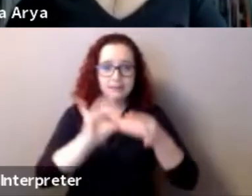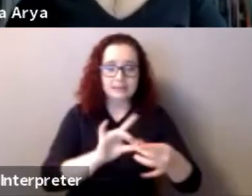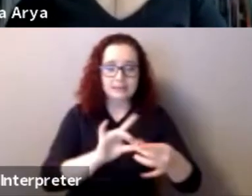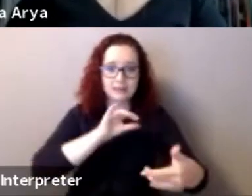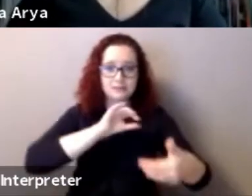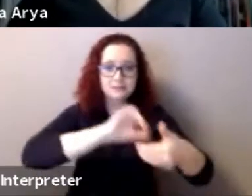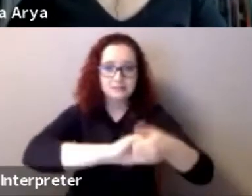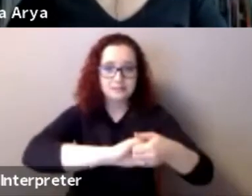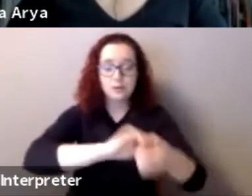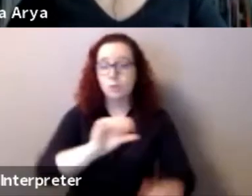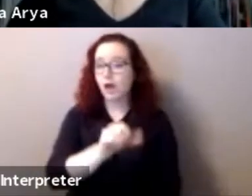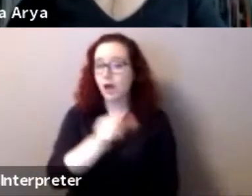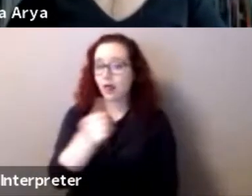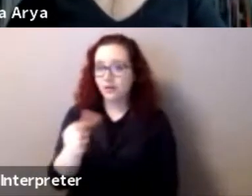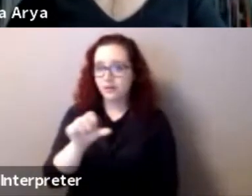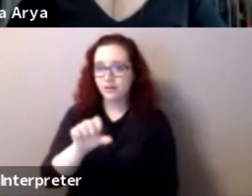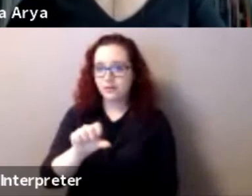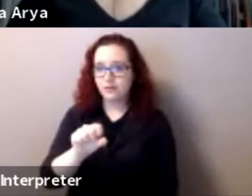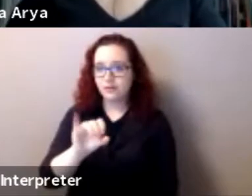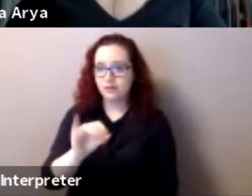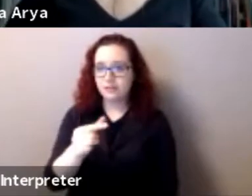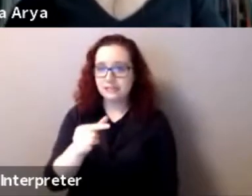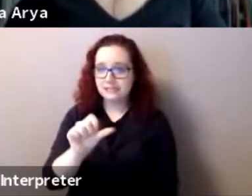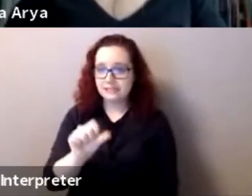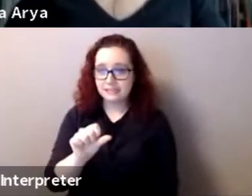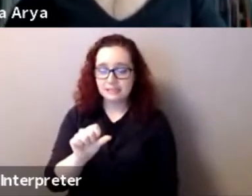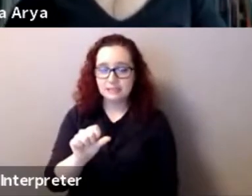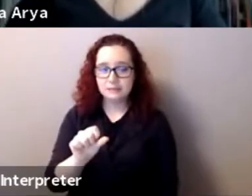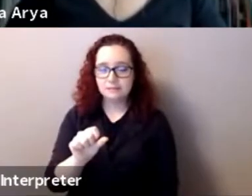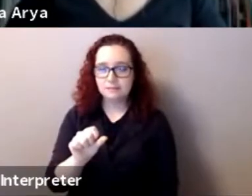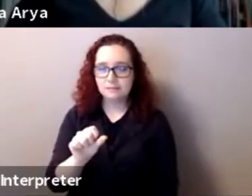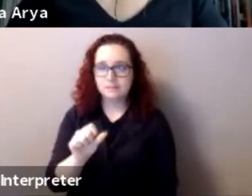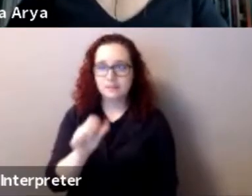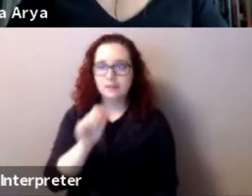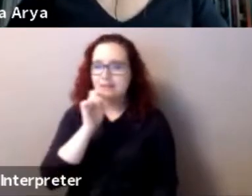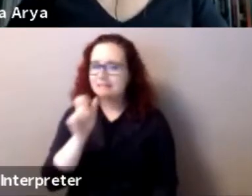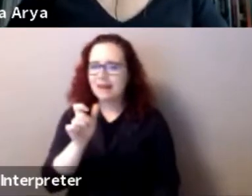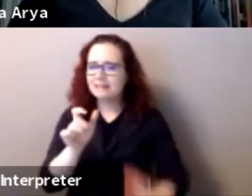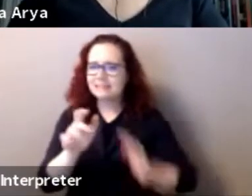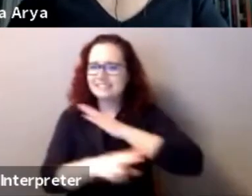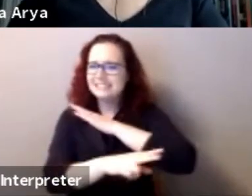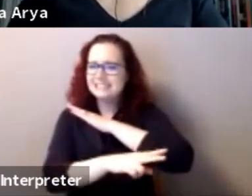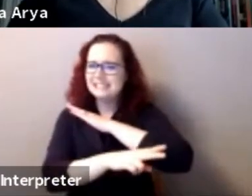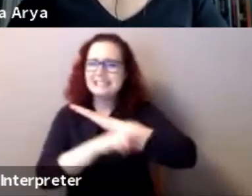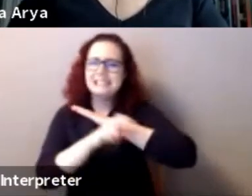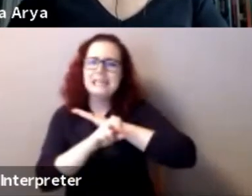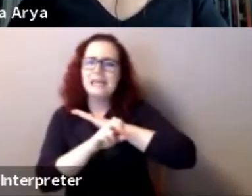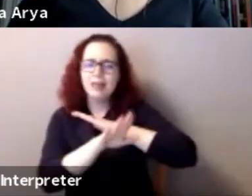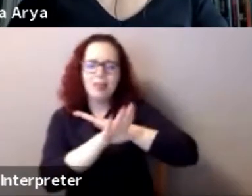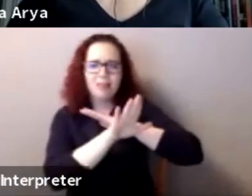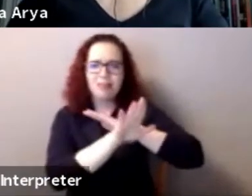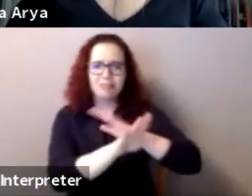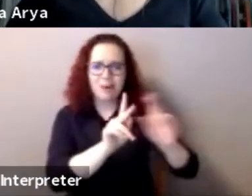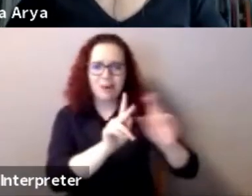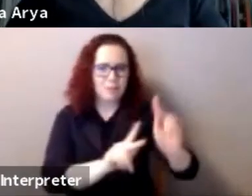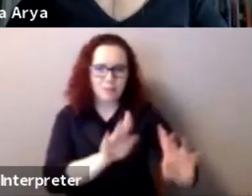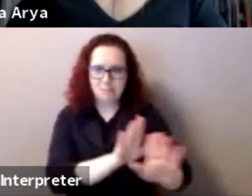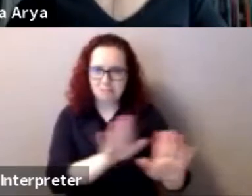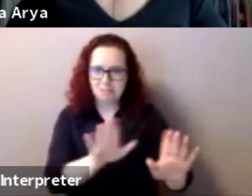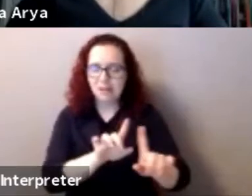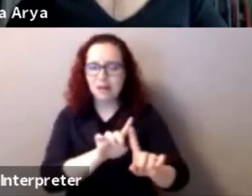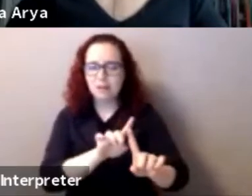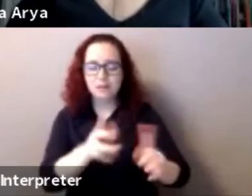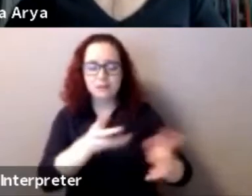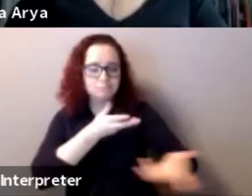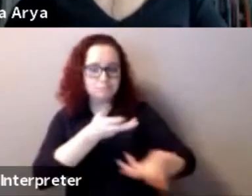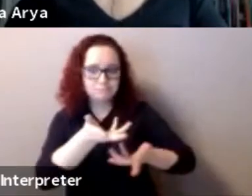There's also, it is allowed to, not to steal, but to then get people interested in what you're